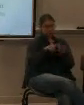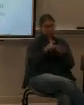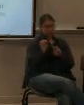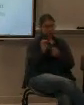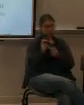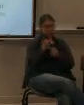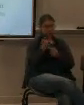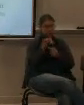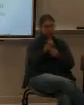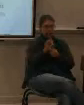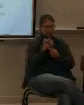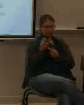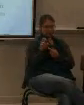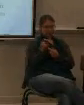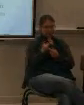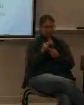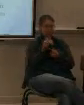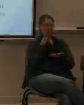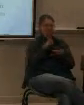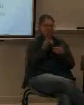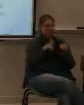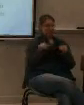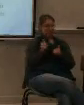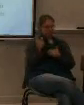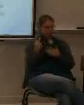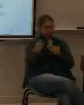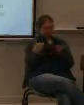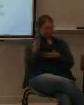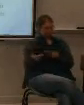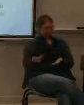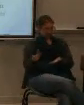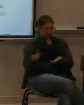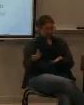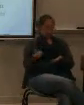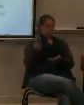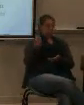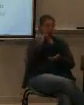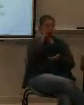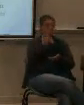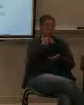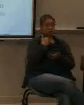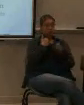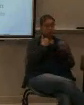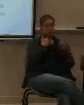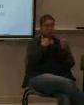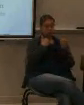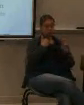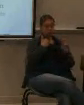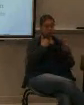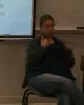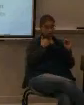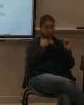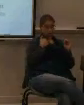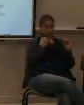organic carbon is less than the other two processes. So if you have oxygen,